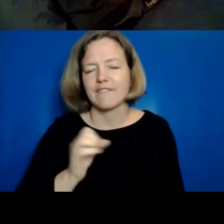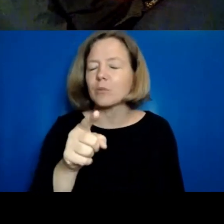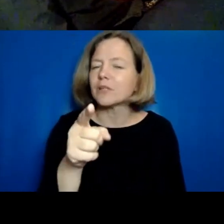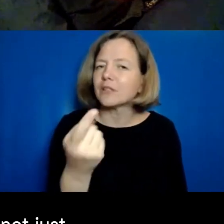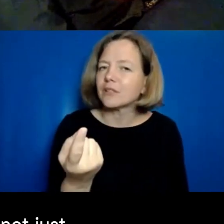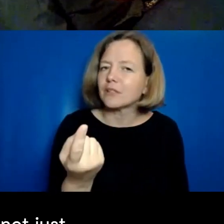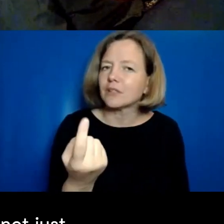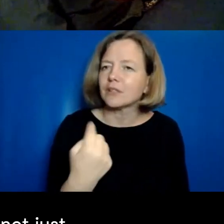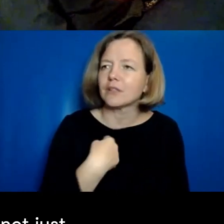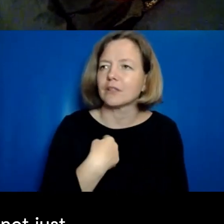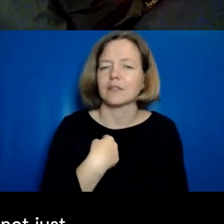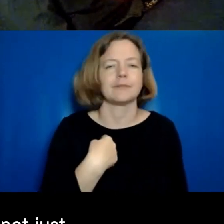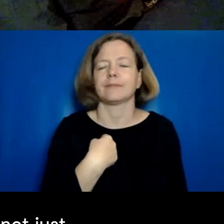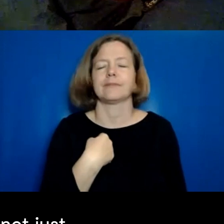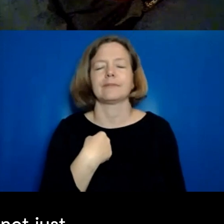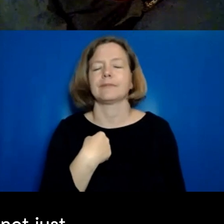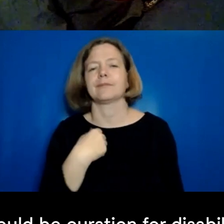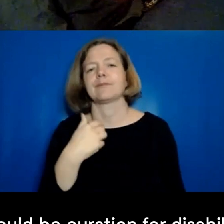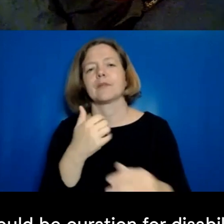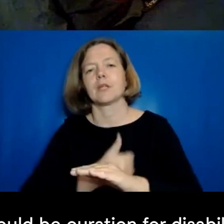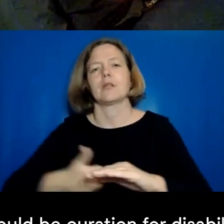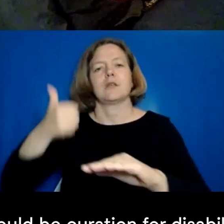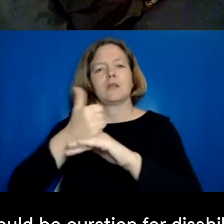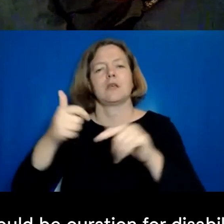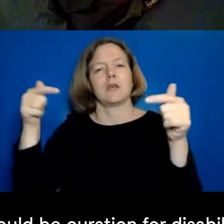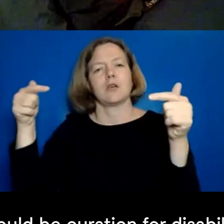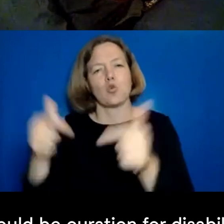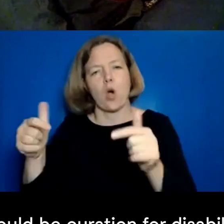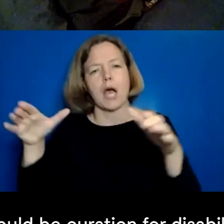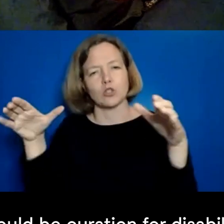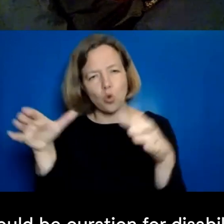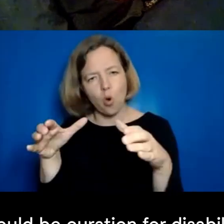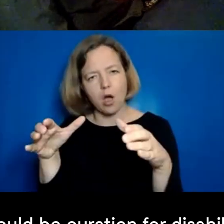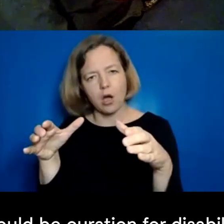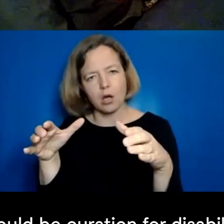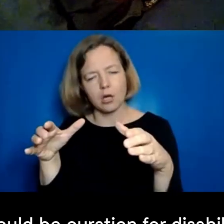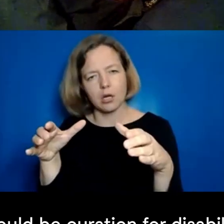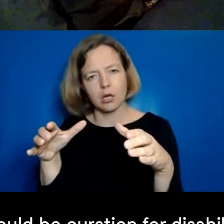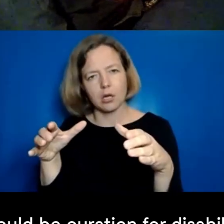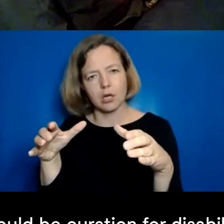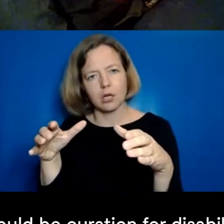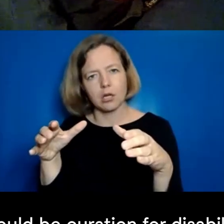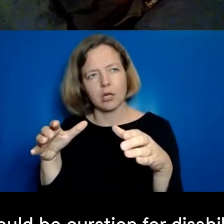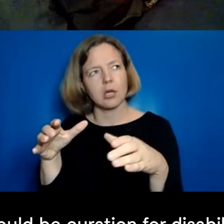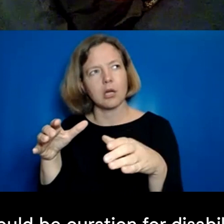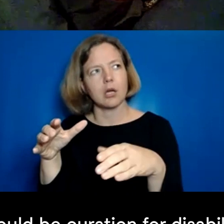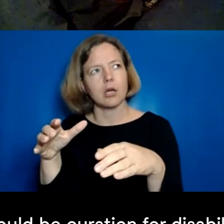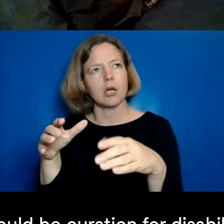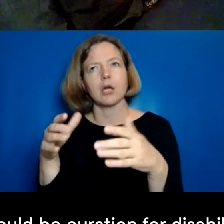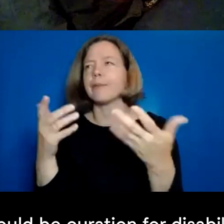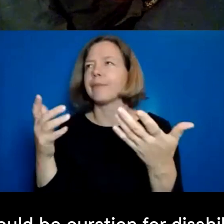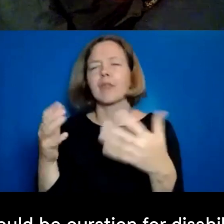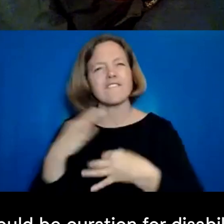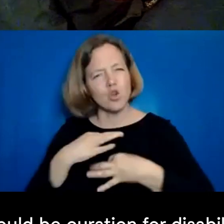me, curation is not just, so I think a lot about not only what could be curation